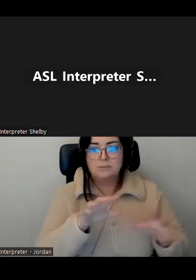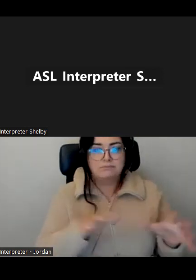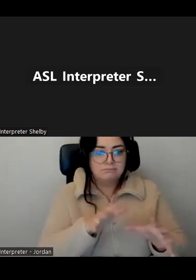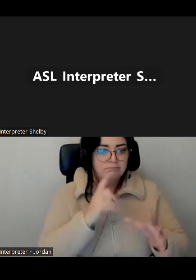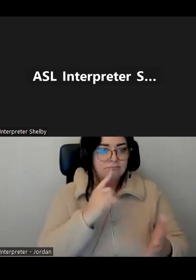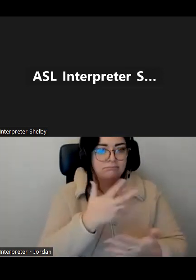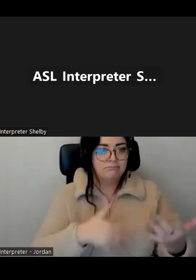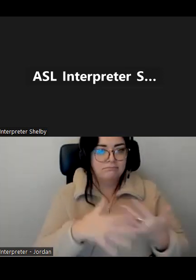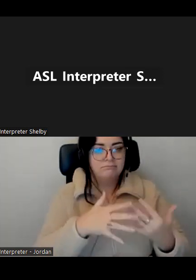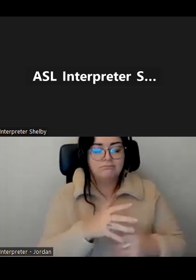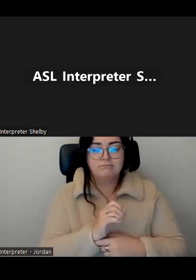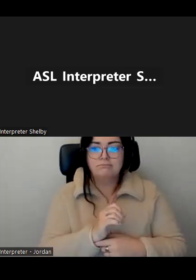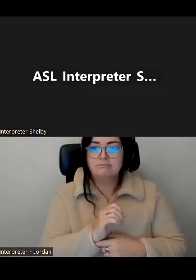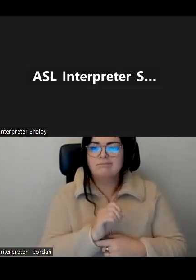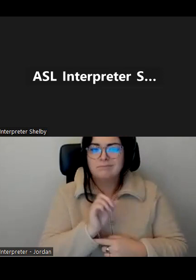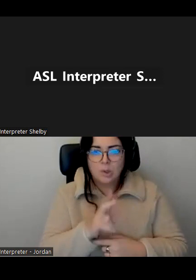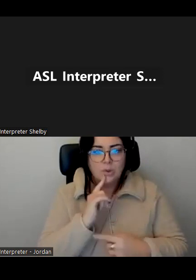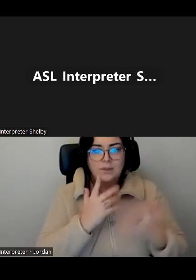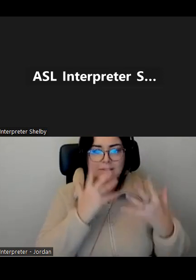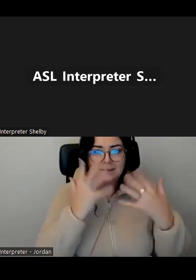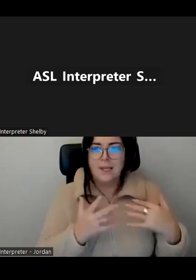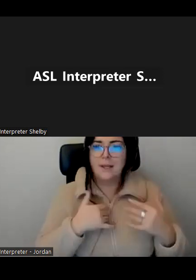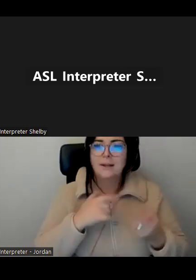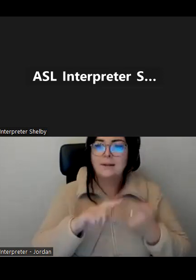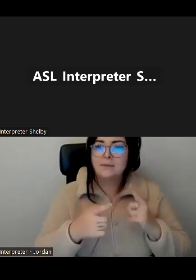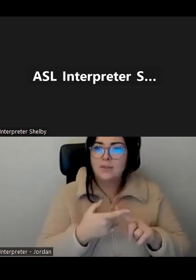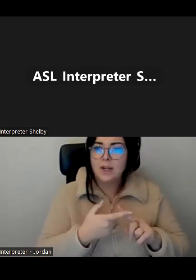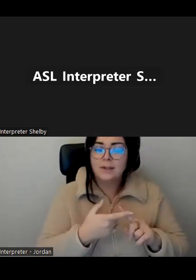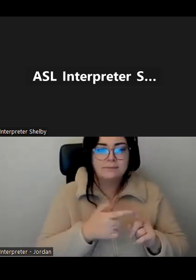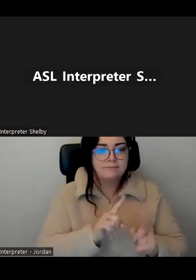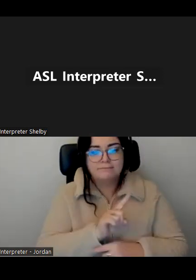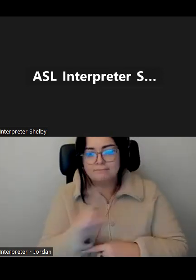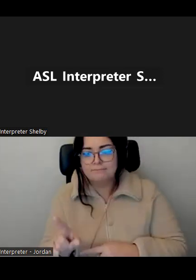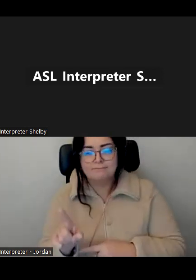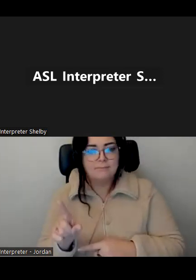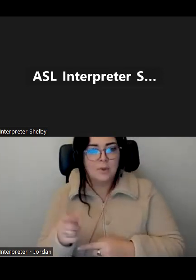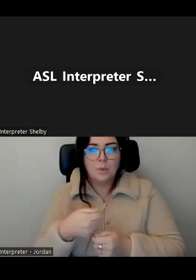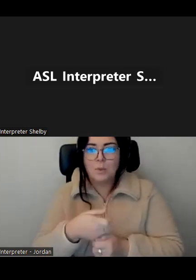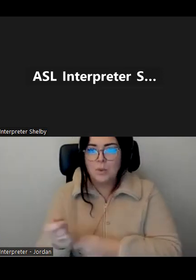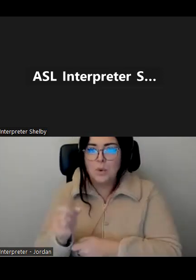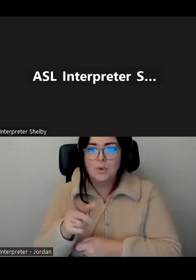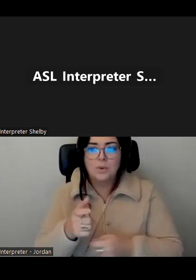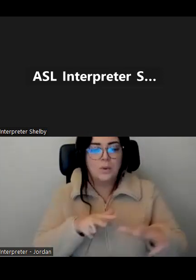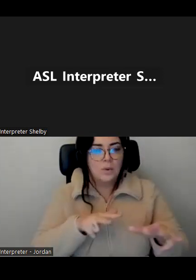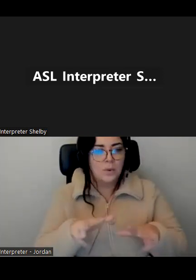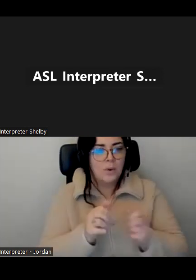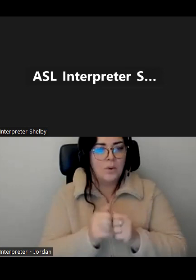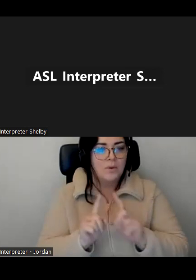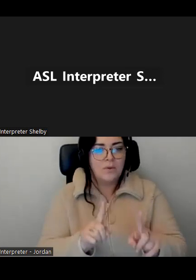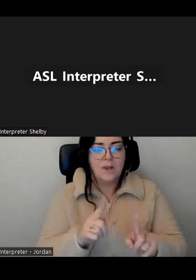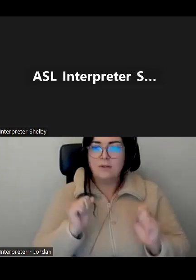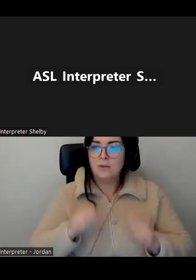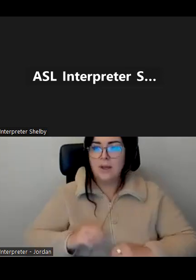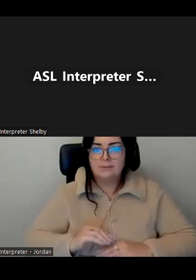a friend invites you out to play cards or go out for coffee or go for a walk. those type of things can help you feel a little bit better. With